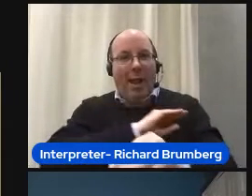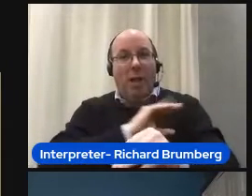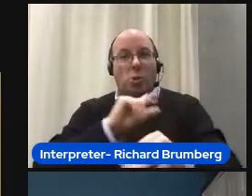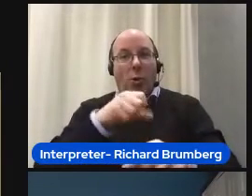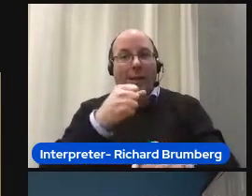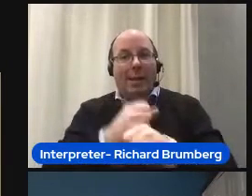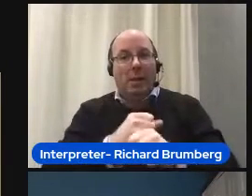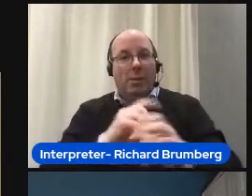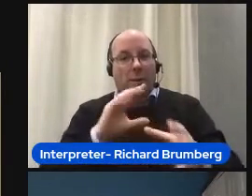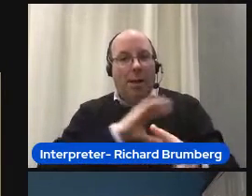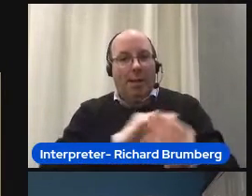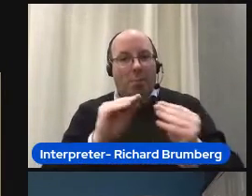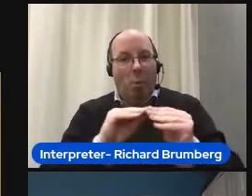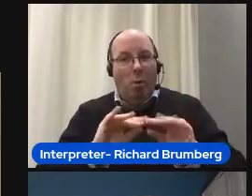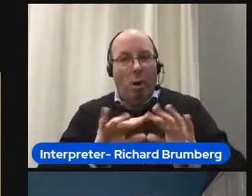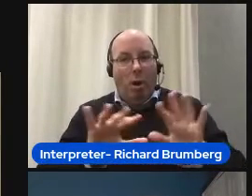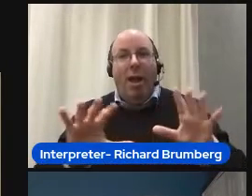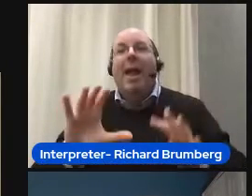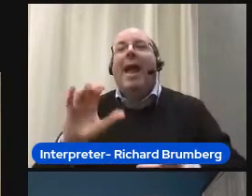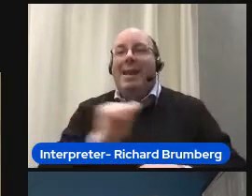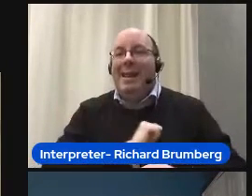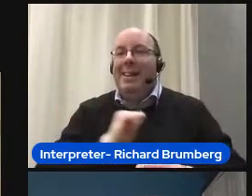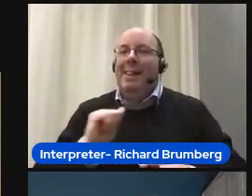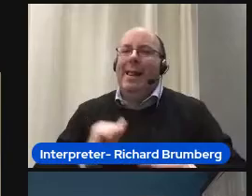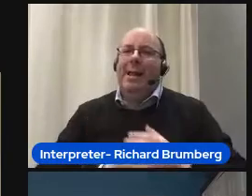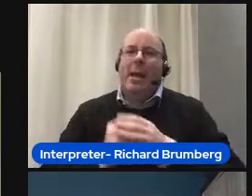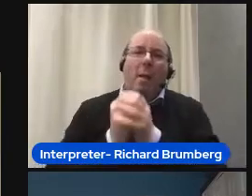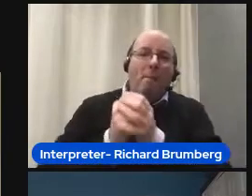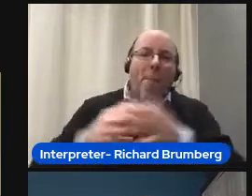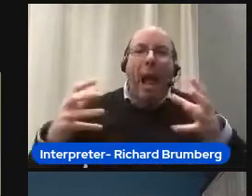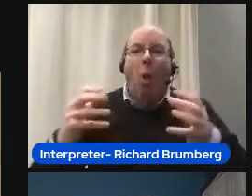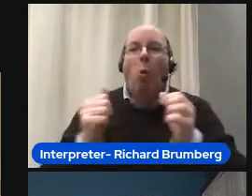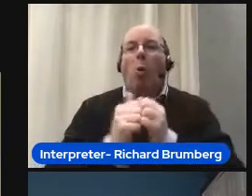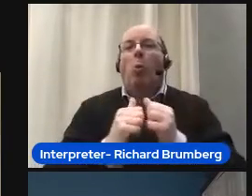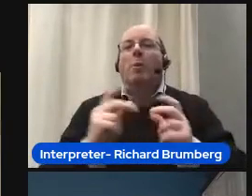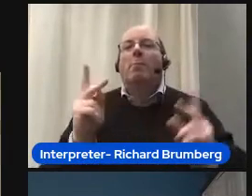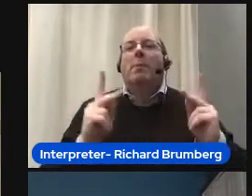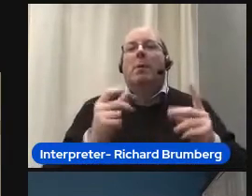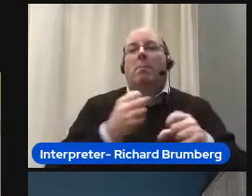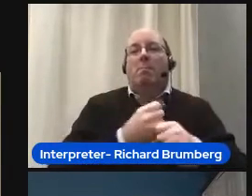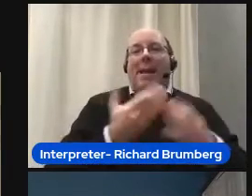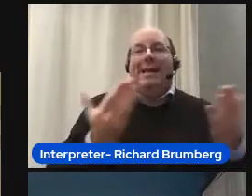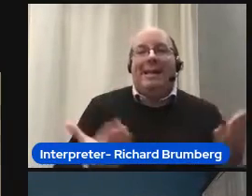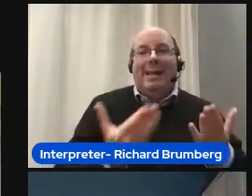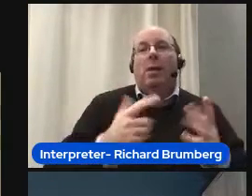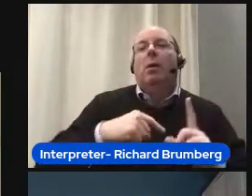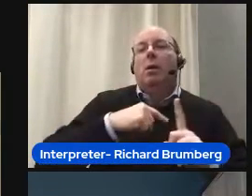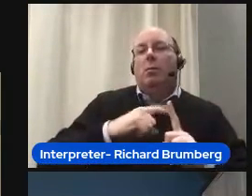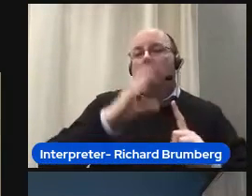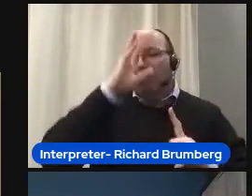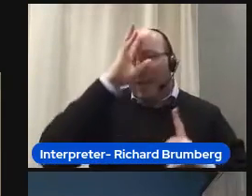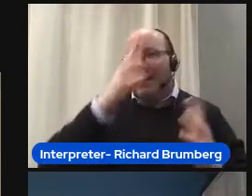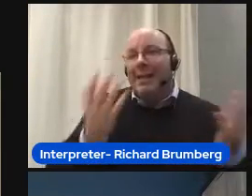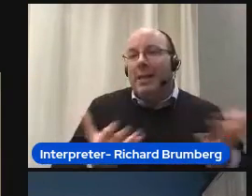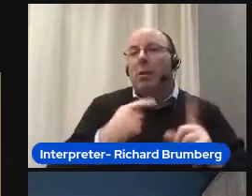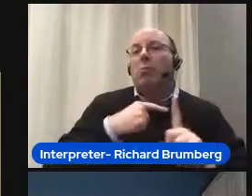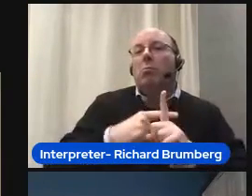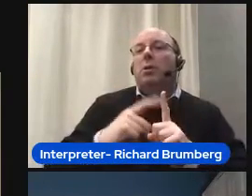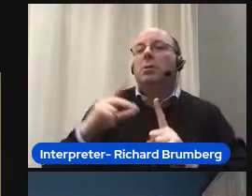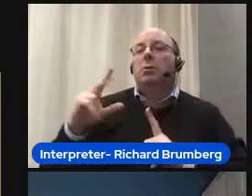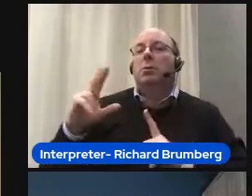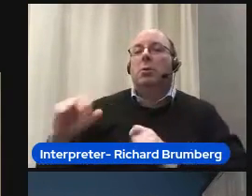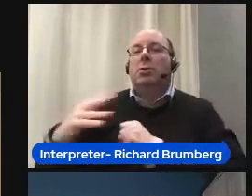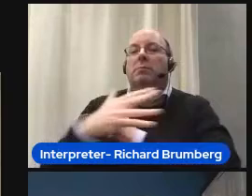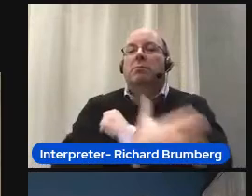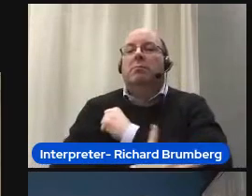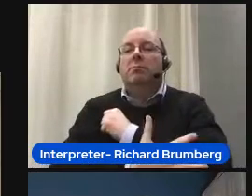20 years and watch the city of Atlanta just explode from things that are created here, but also coming from the rest of the country to